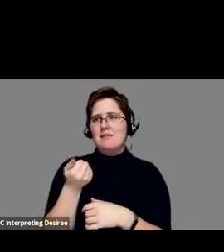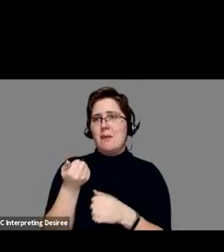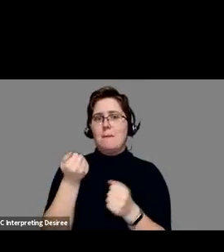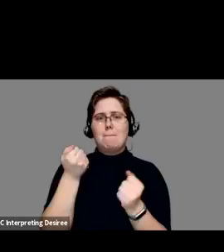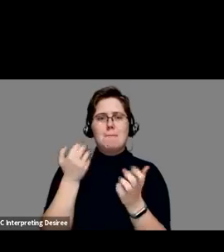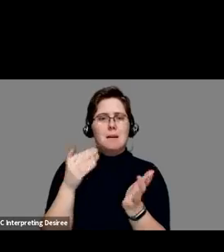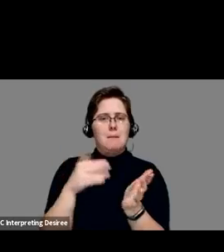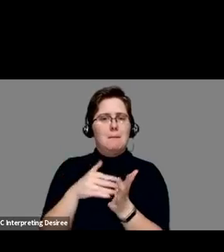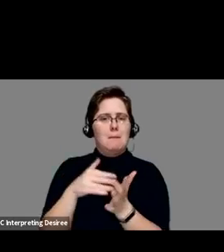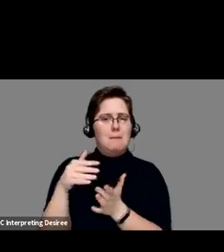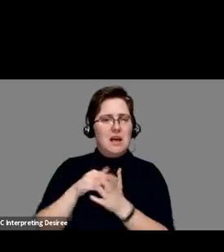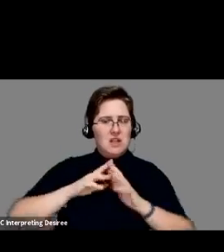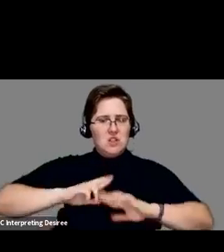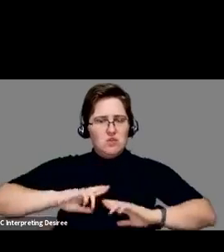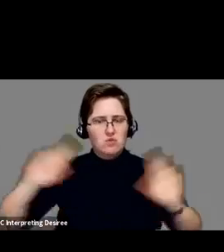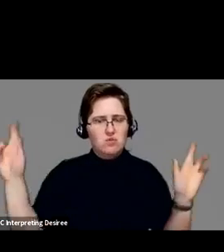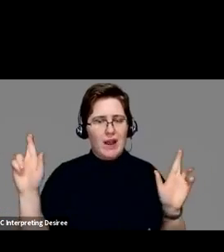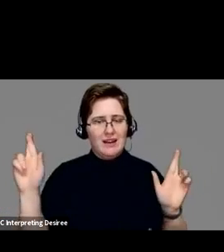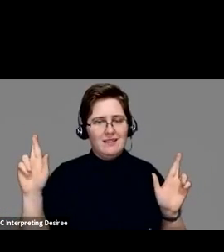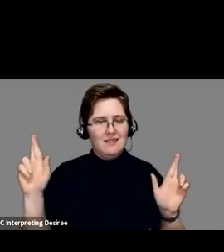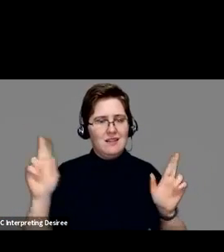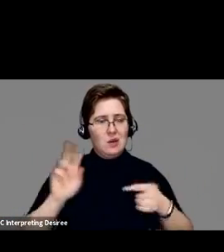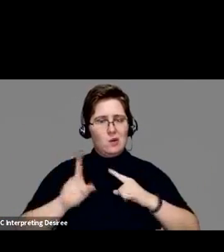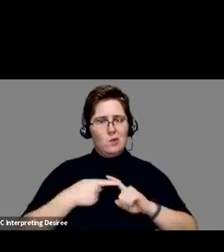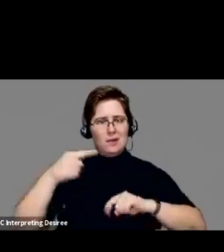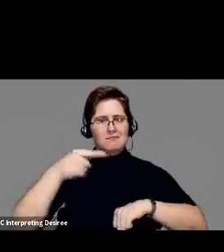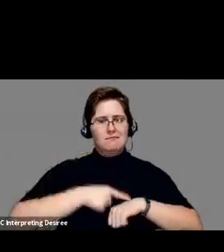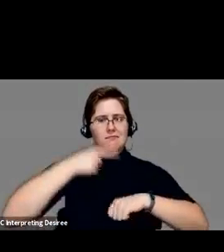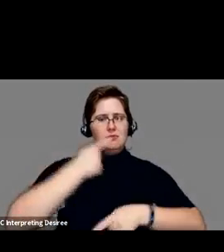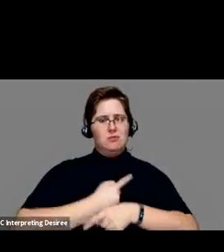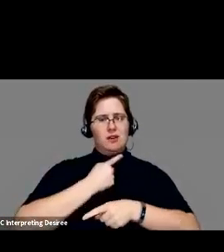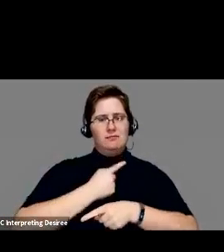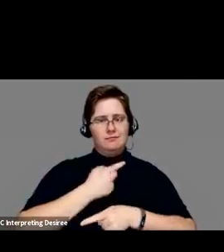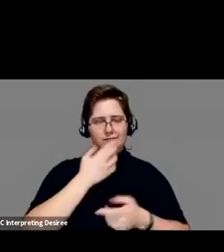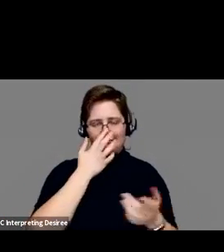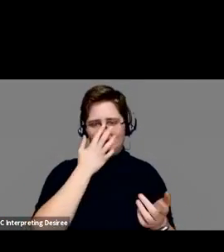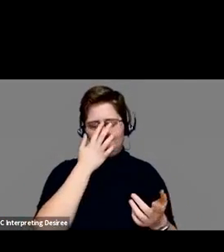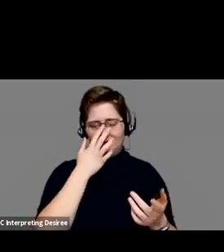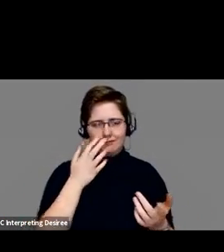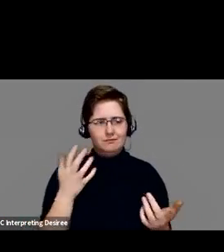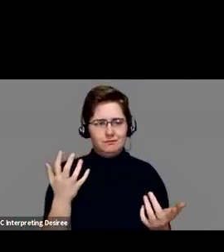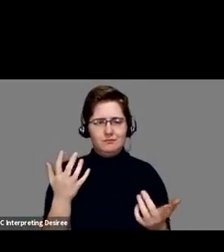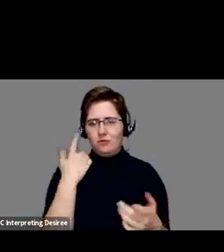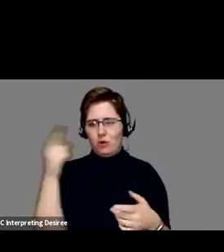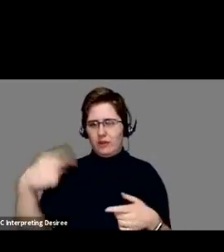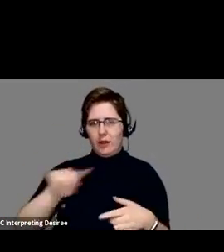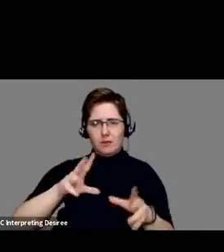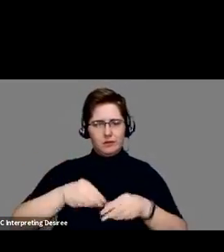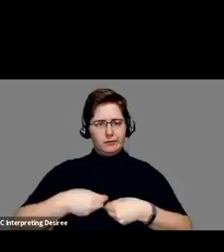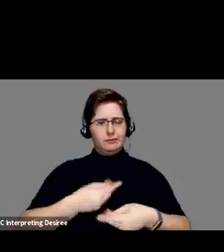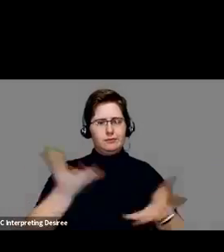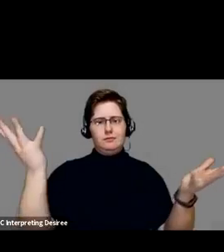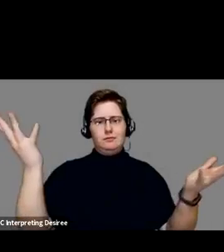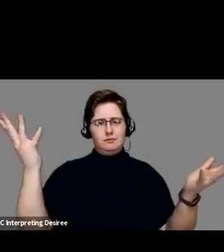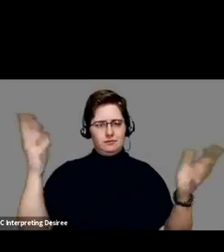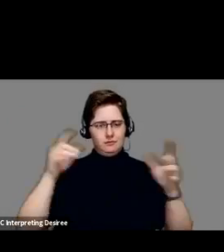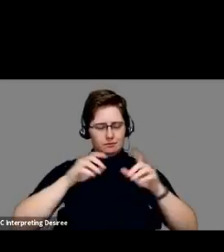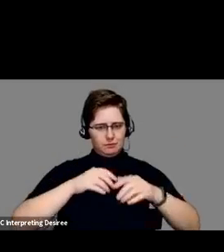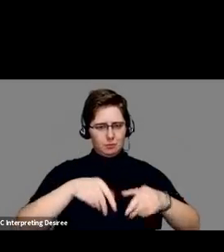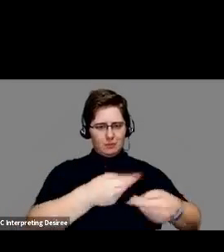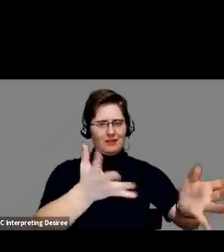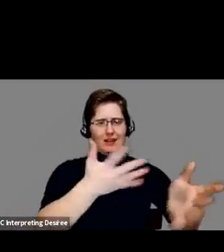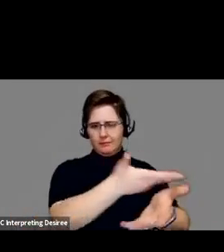of doses available when it's time to deploy the